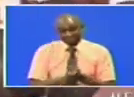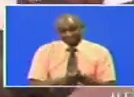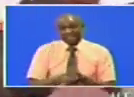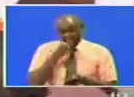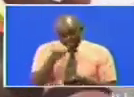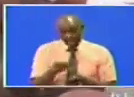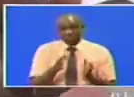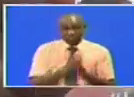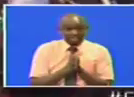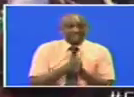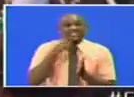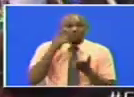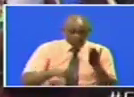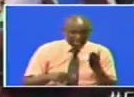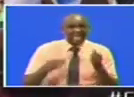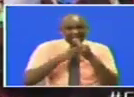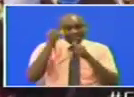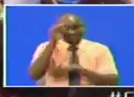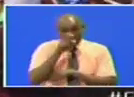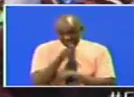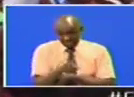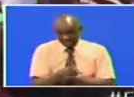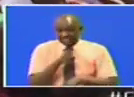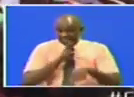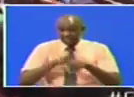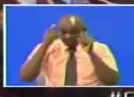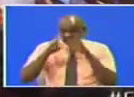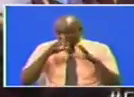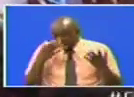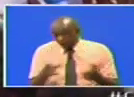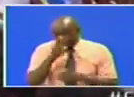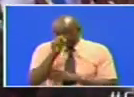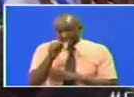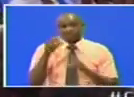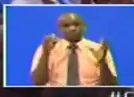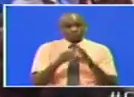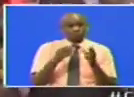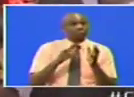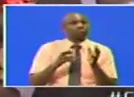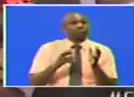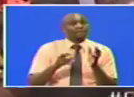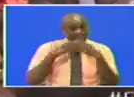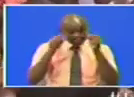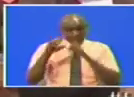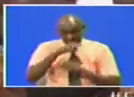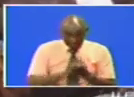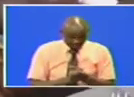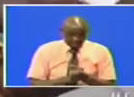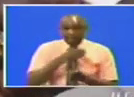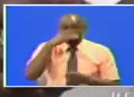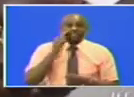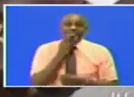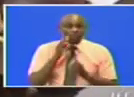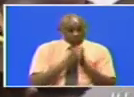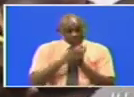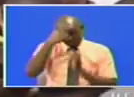The NASA leaders are said to be 80% through the process of deciding how the NASA presidential ticket will look like. Mudavadi and Wetangula